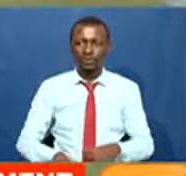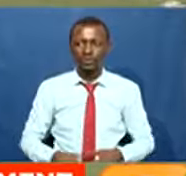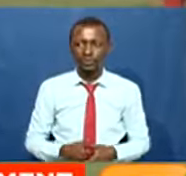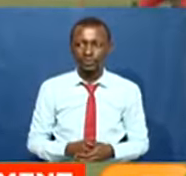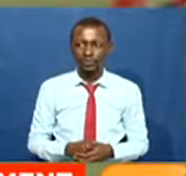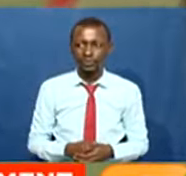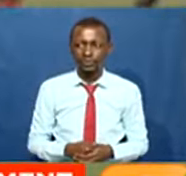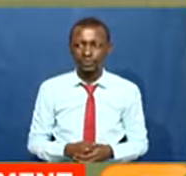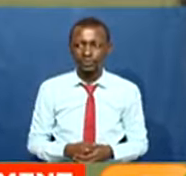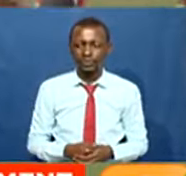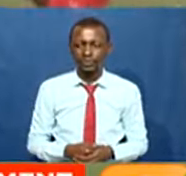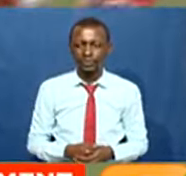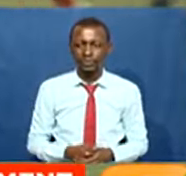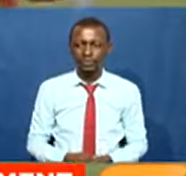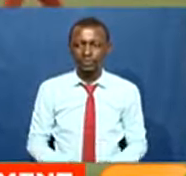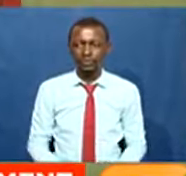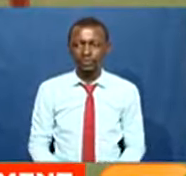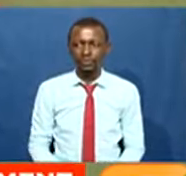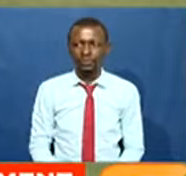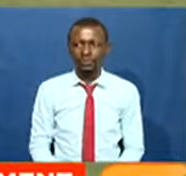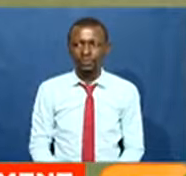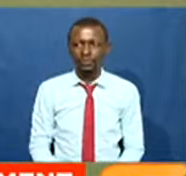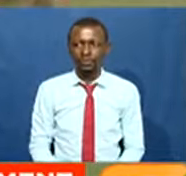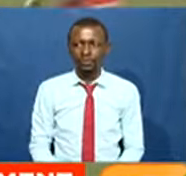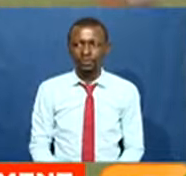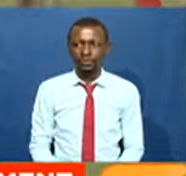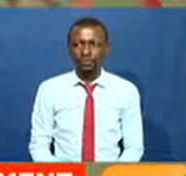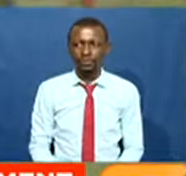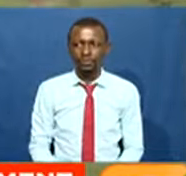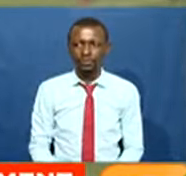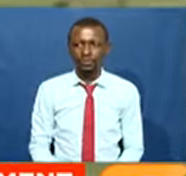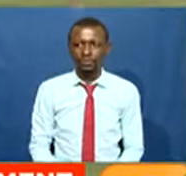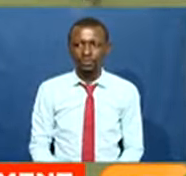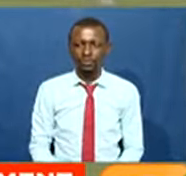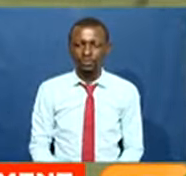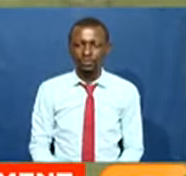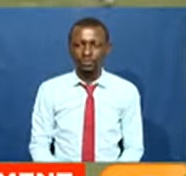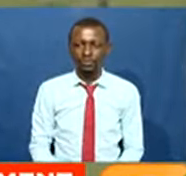Come on, change, Kenny, change time. Come on, change.